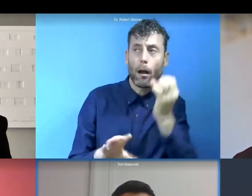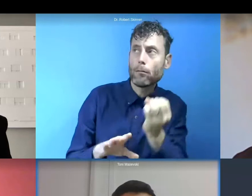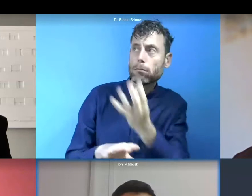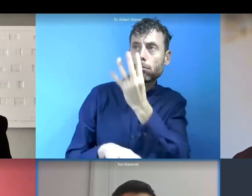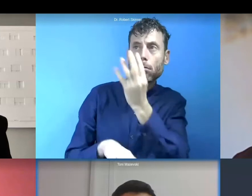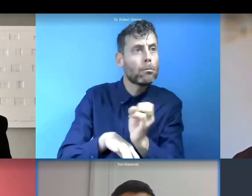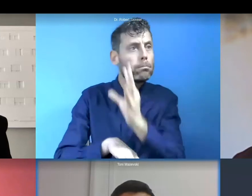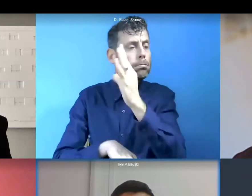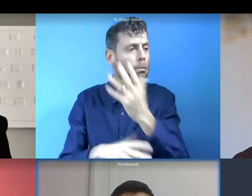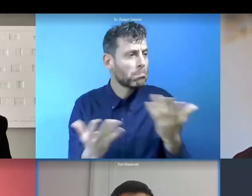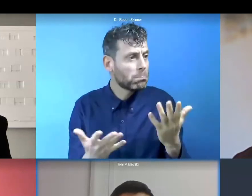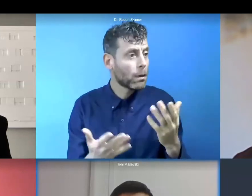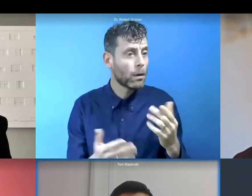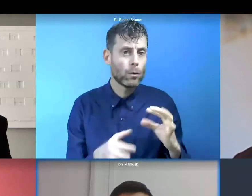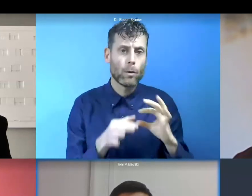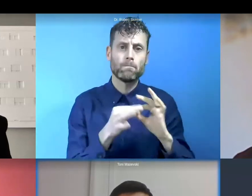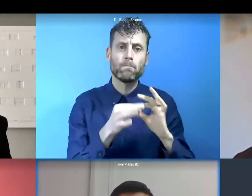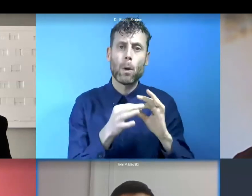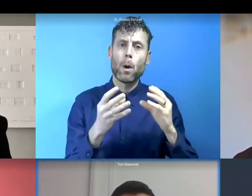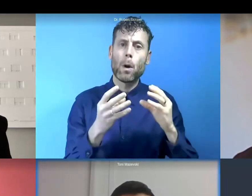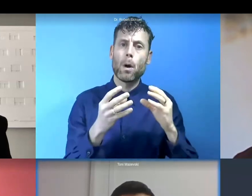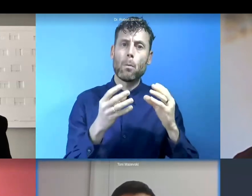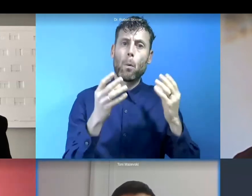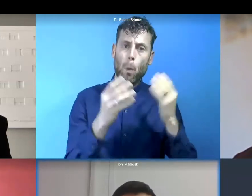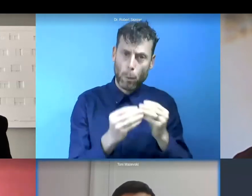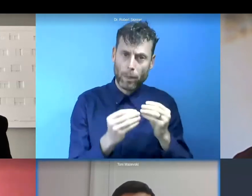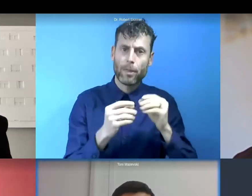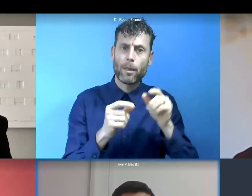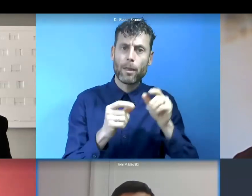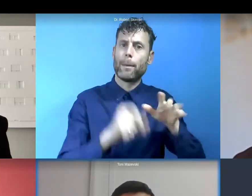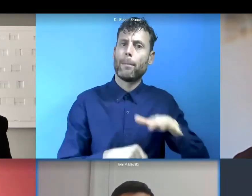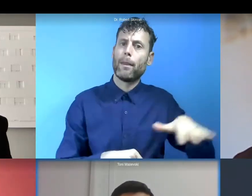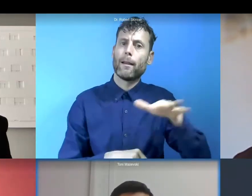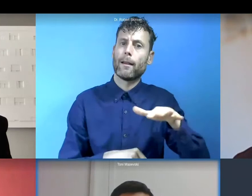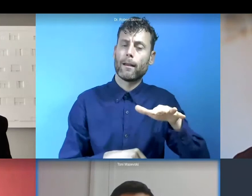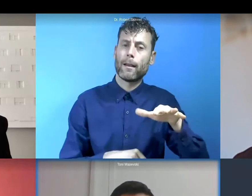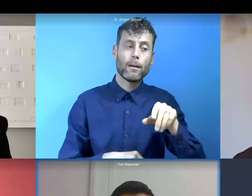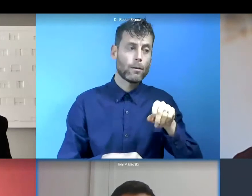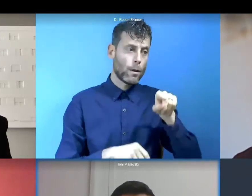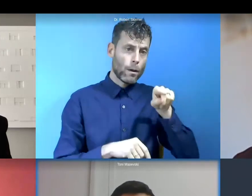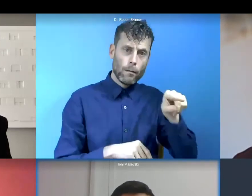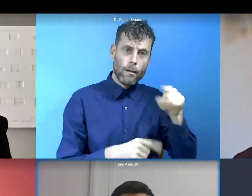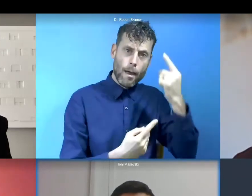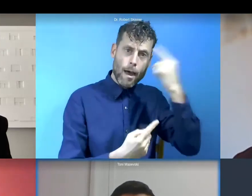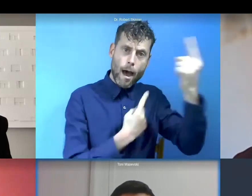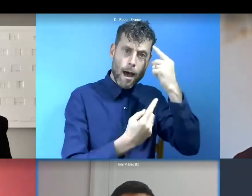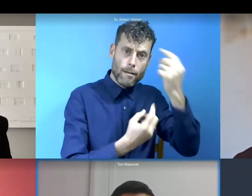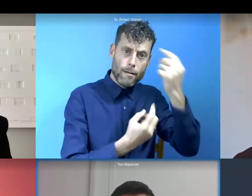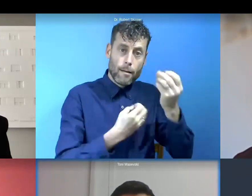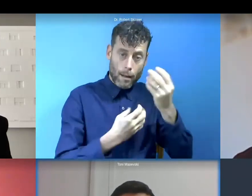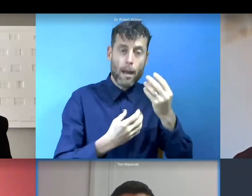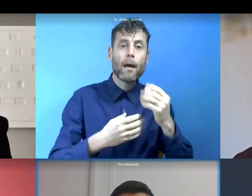for the reuse of public space. So to wrap up, my comment is that the Light Festival